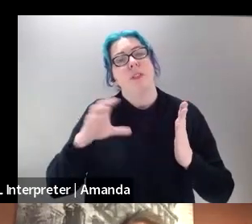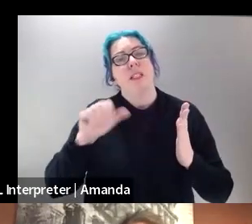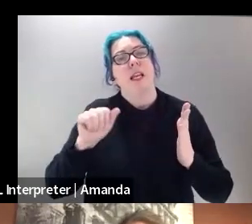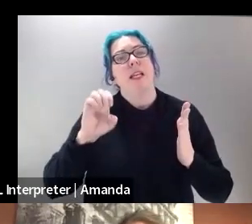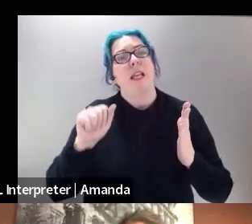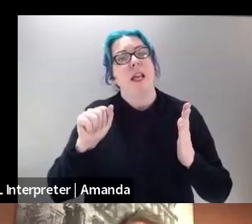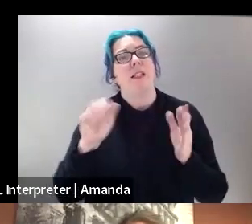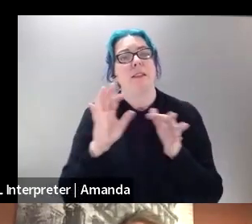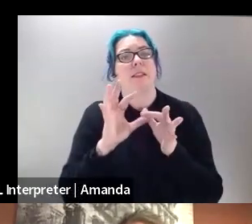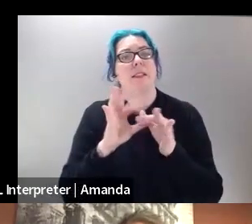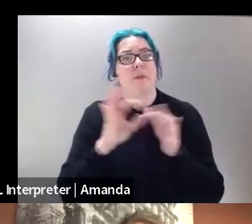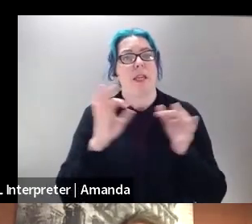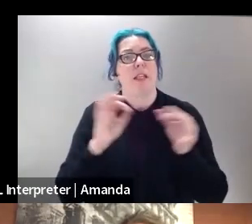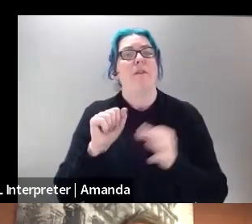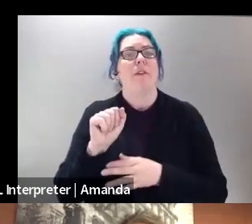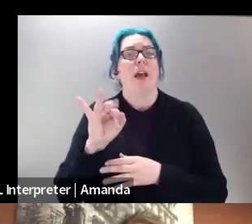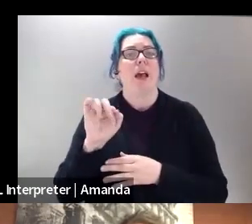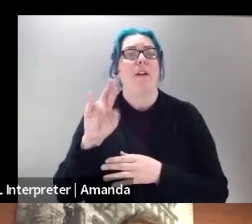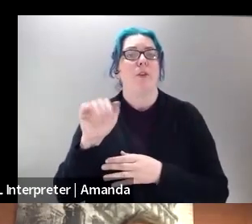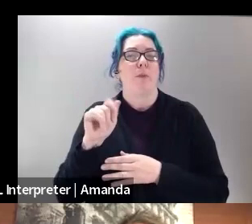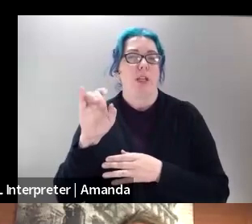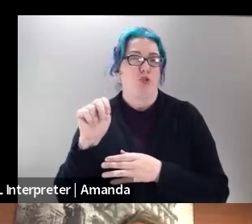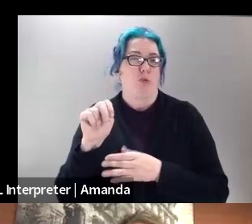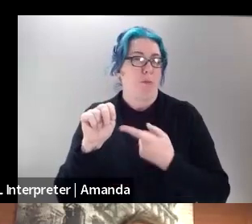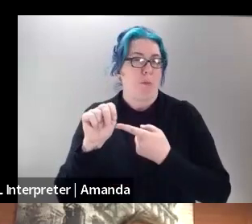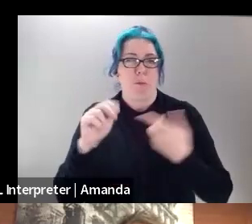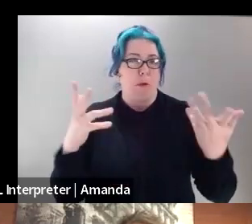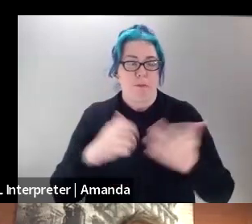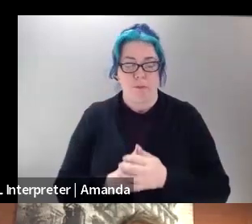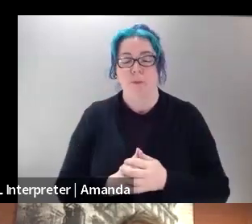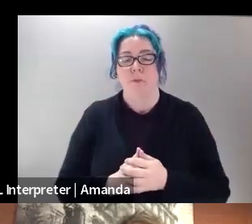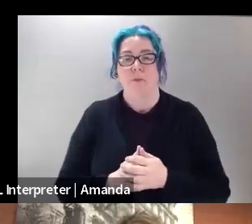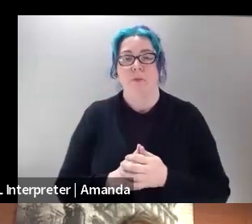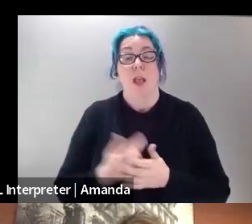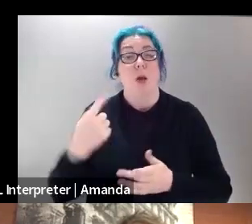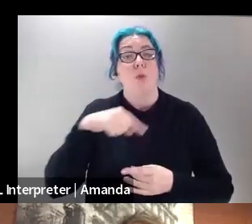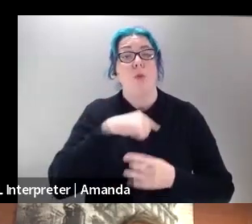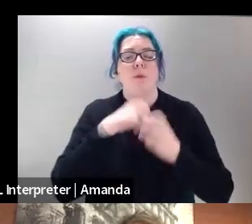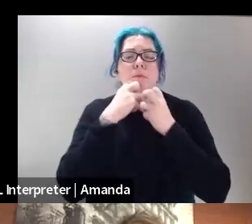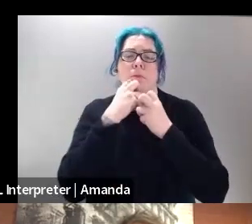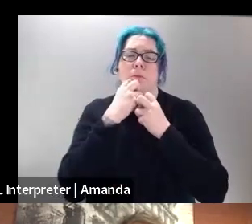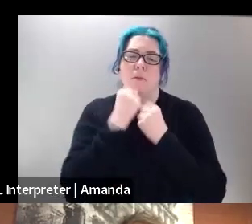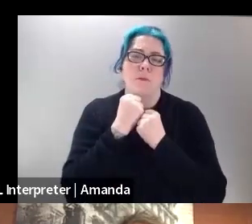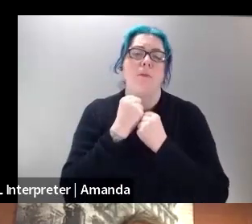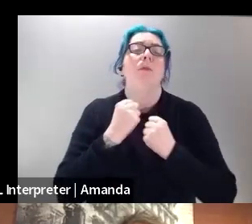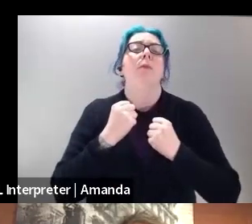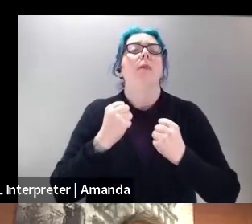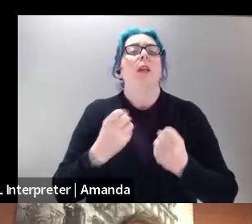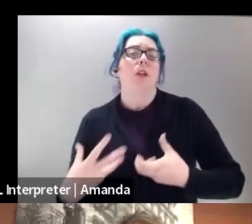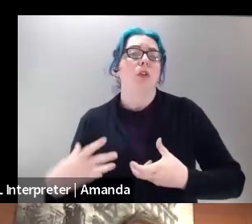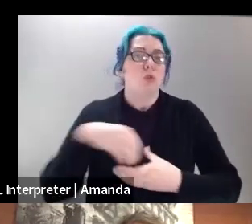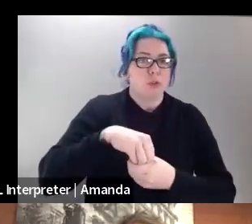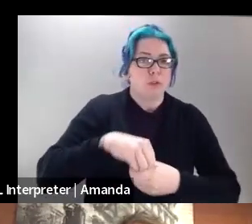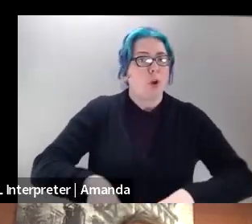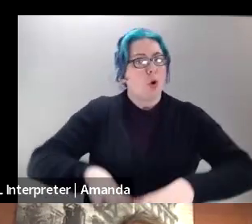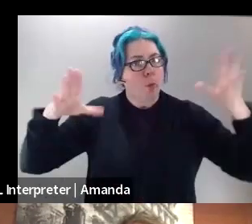we share at all of our public events, and it goes like this. Equity embraces an open and inclusive environment and